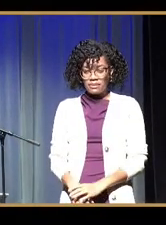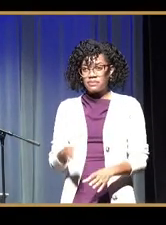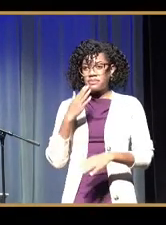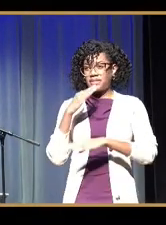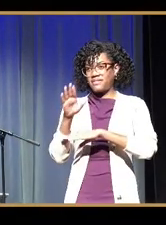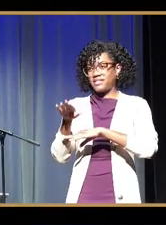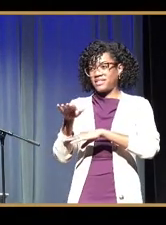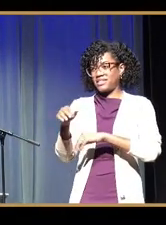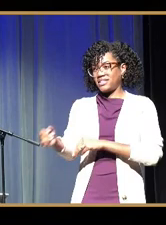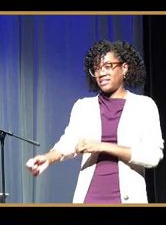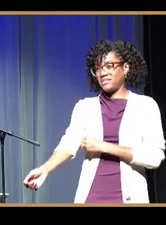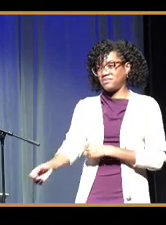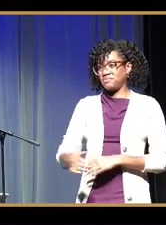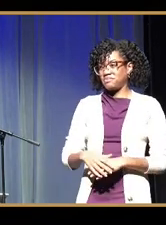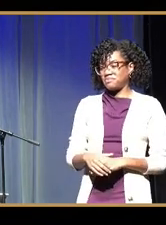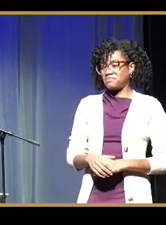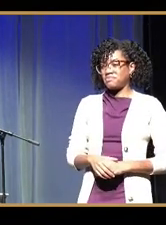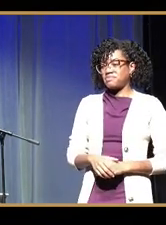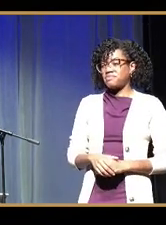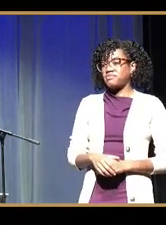Good evening.